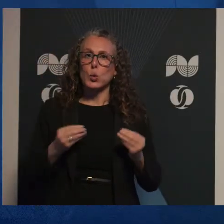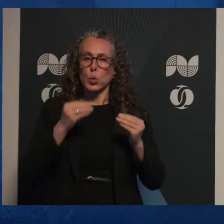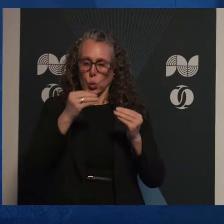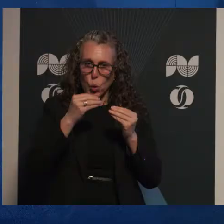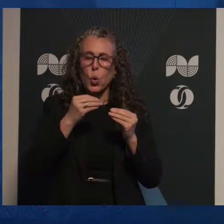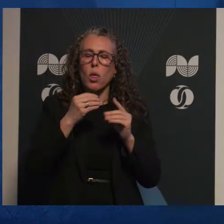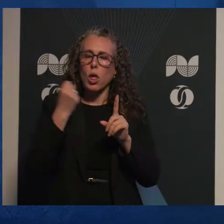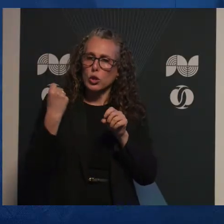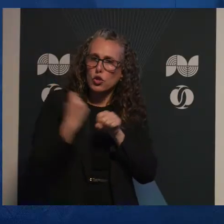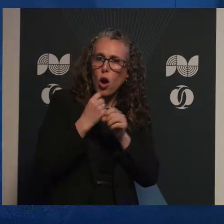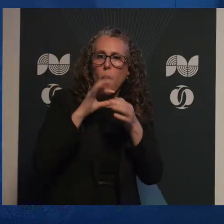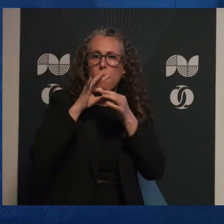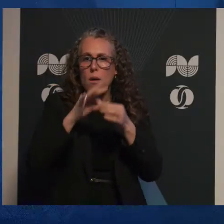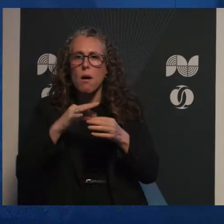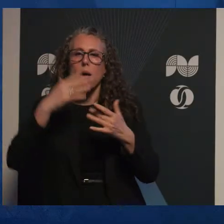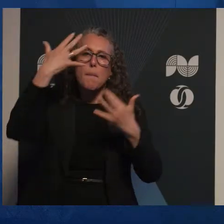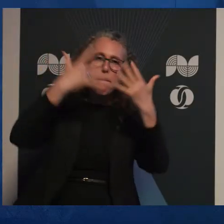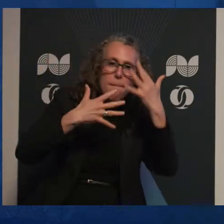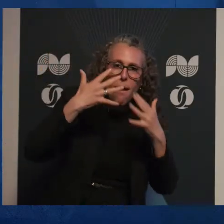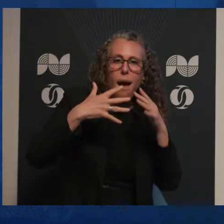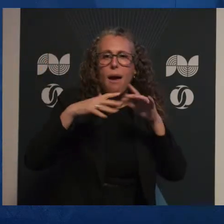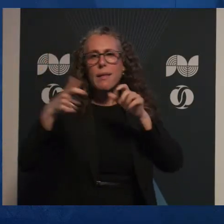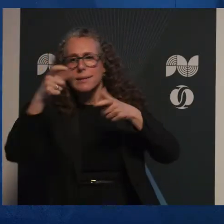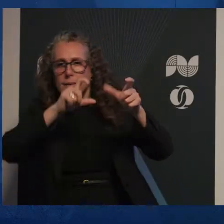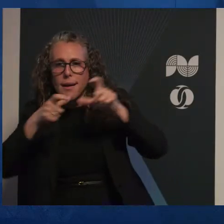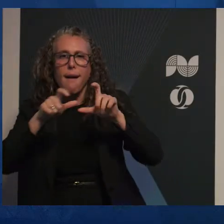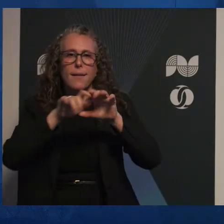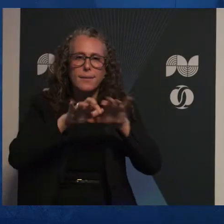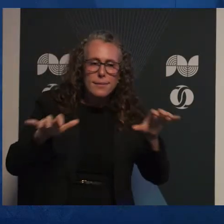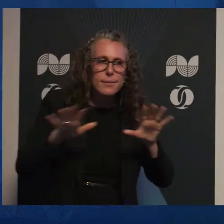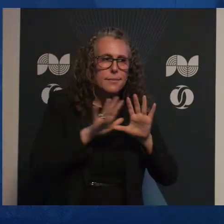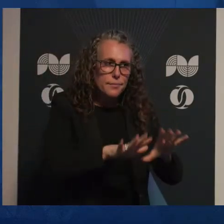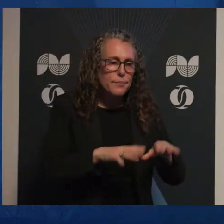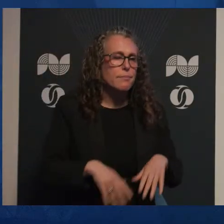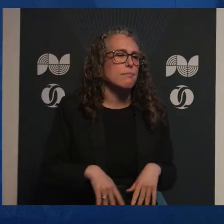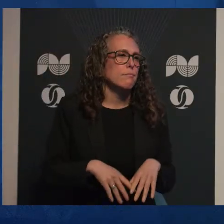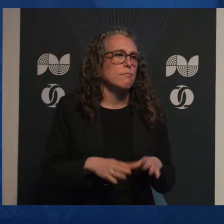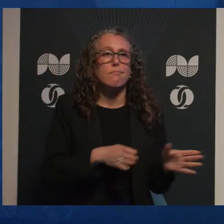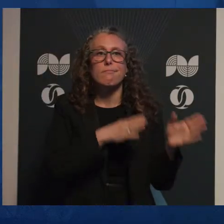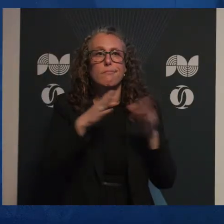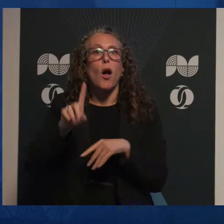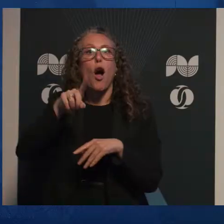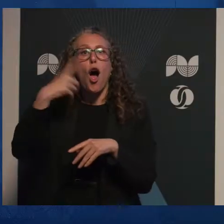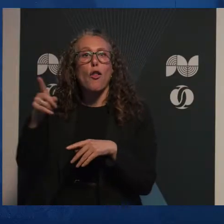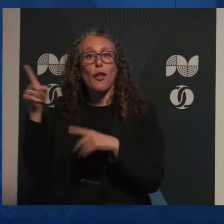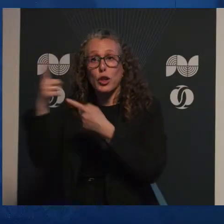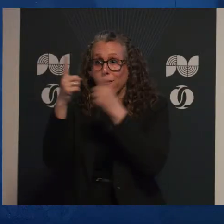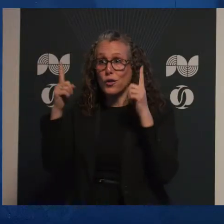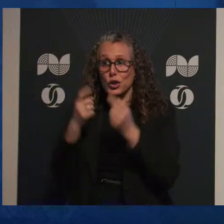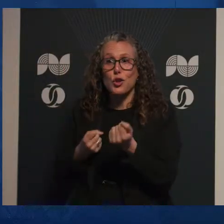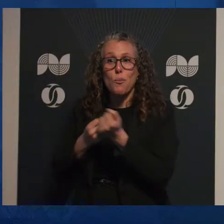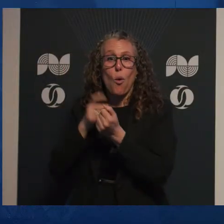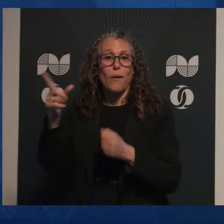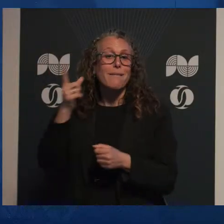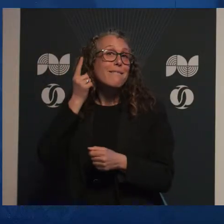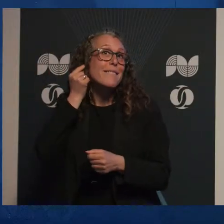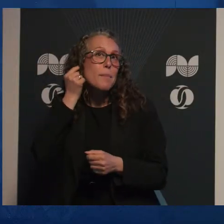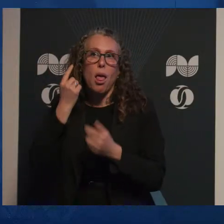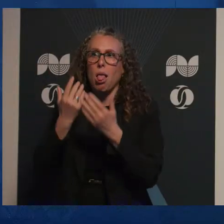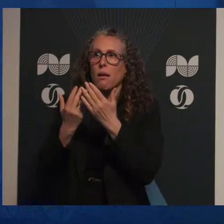careers, or we have innovation centers at the universities like GLIA, female